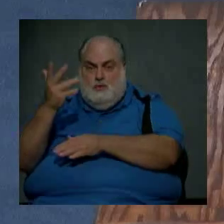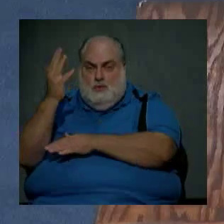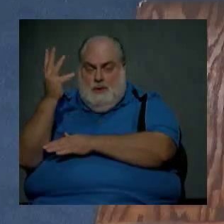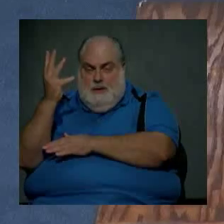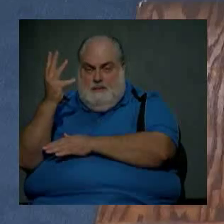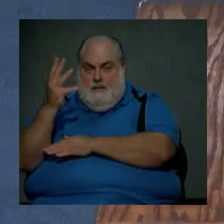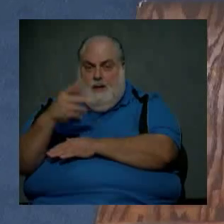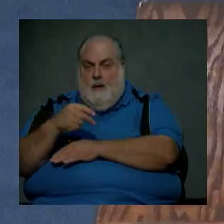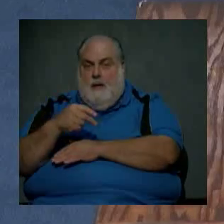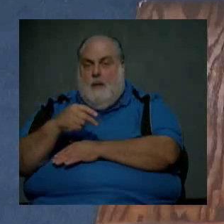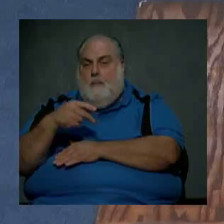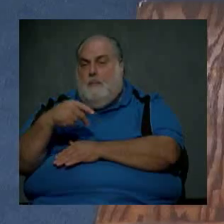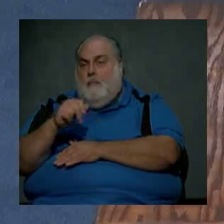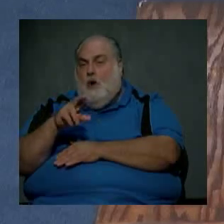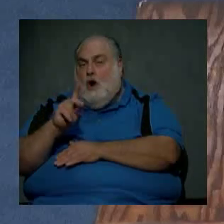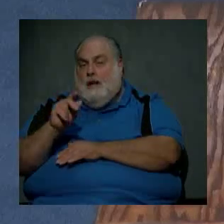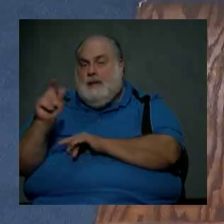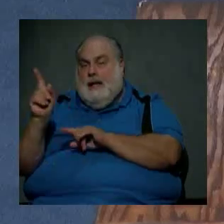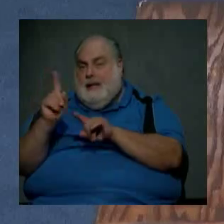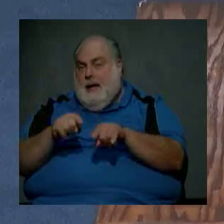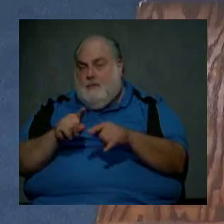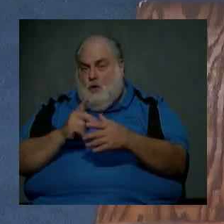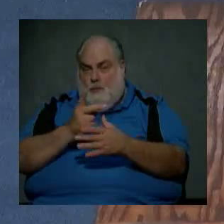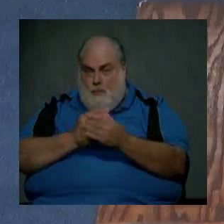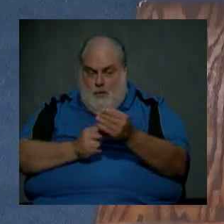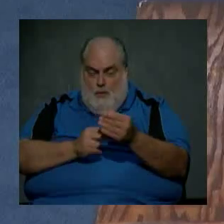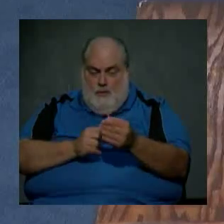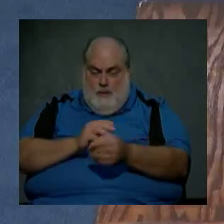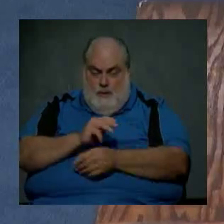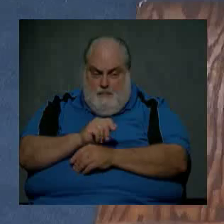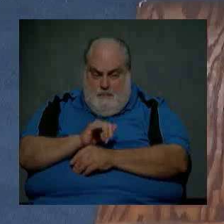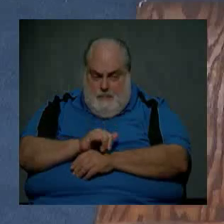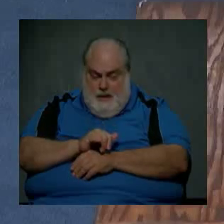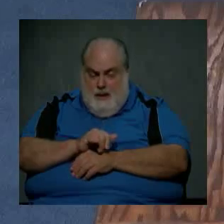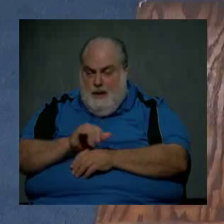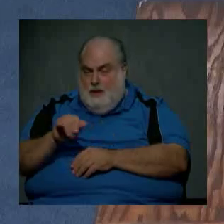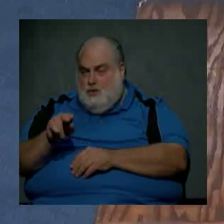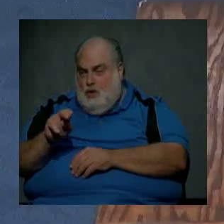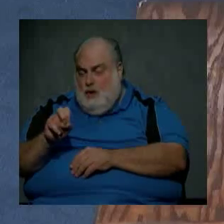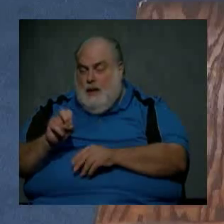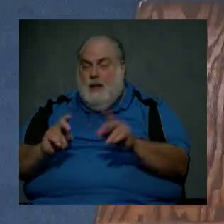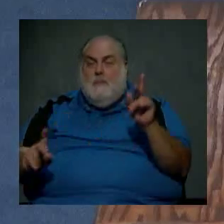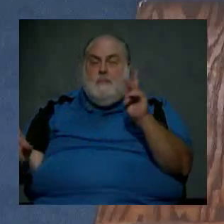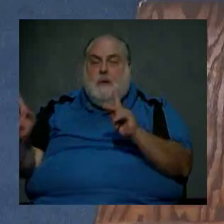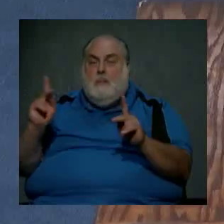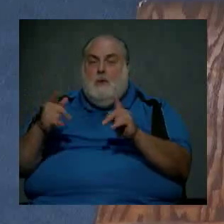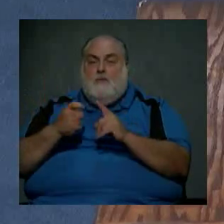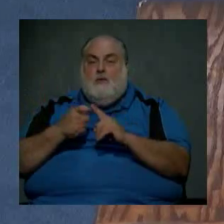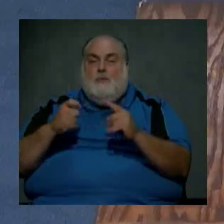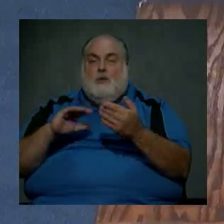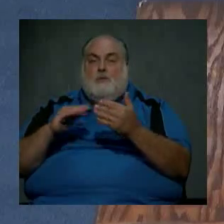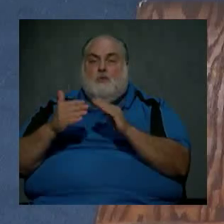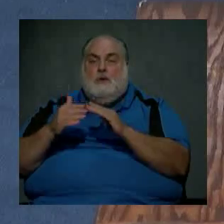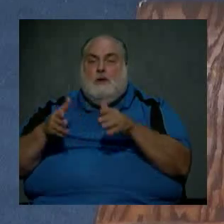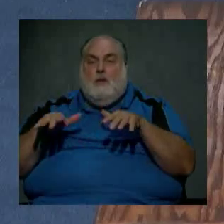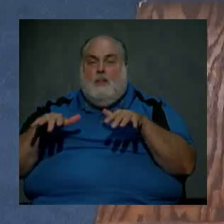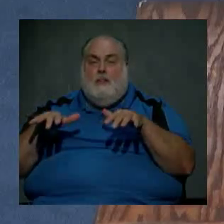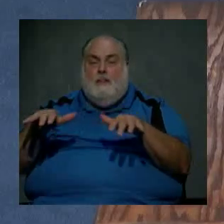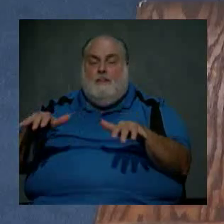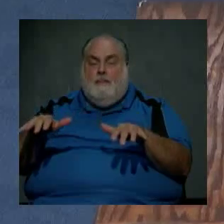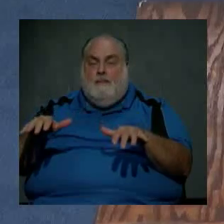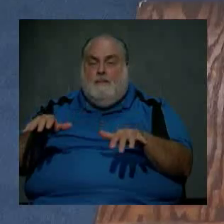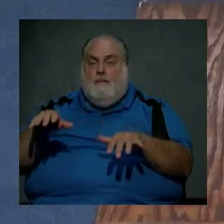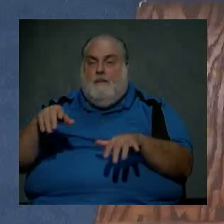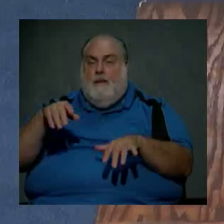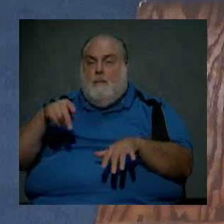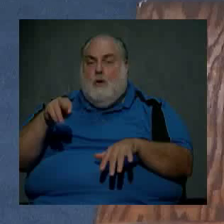Parks came to both meetings, both the May and the June meeting. We had citizens present at both of them. Parks recommended 4 different